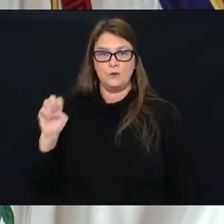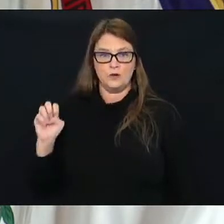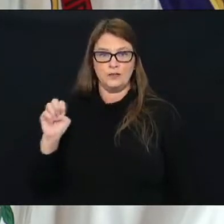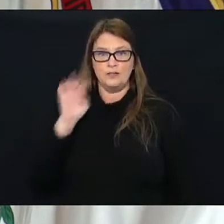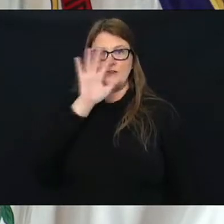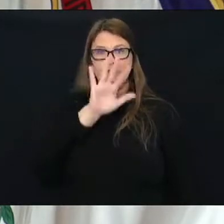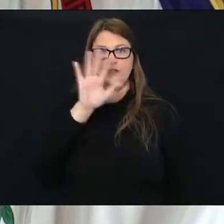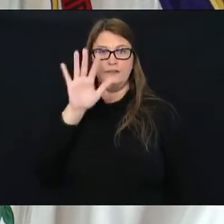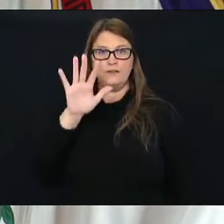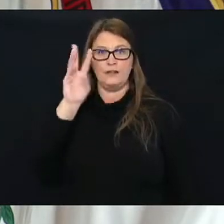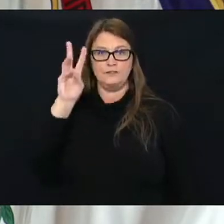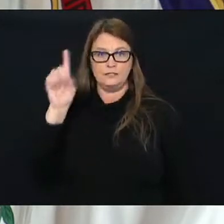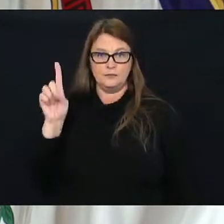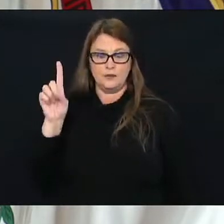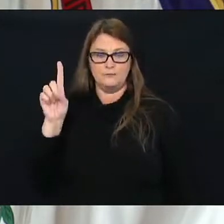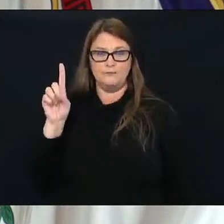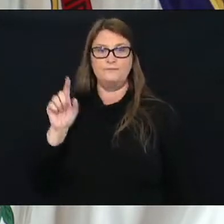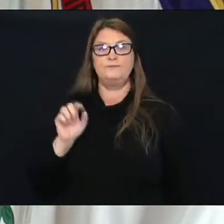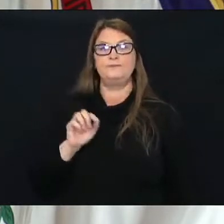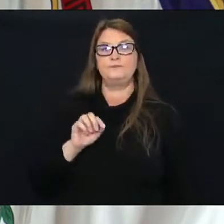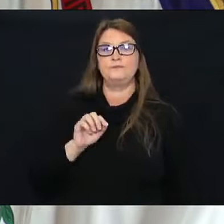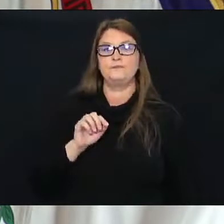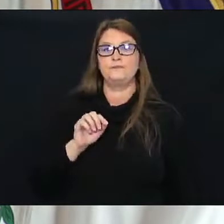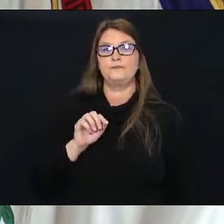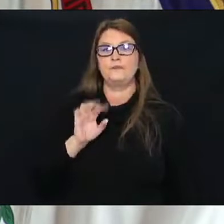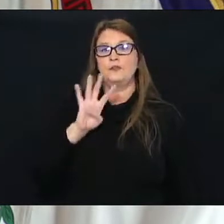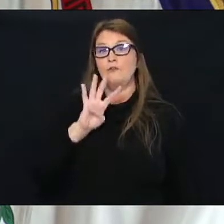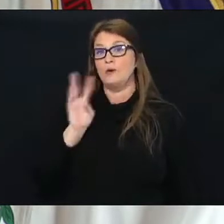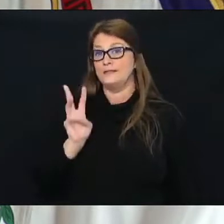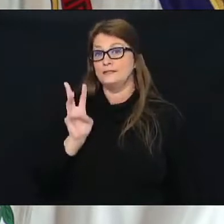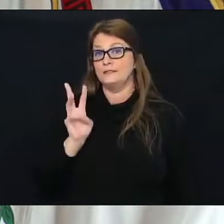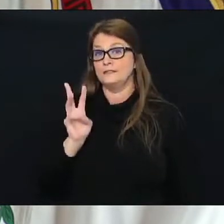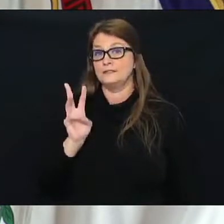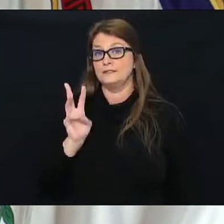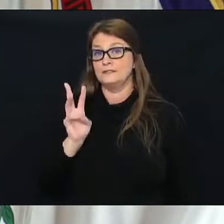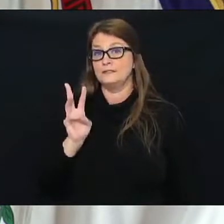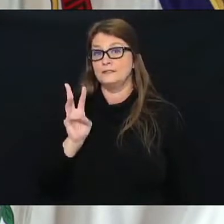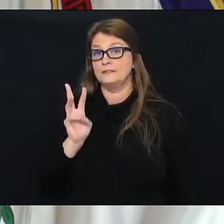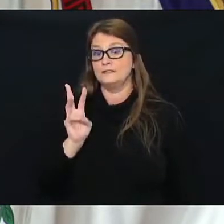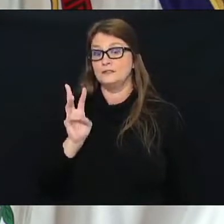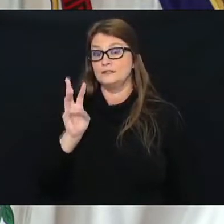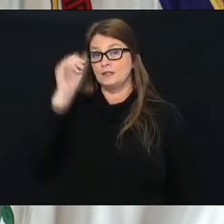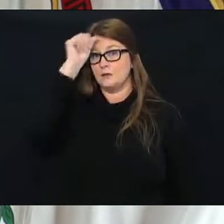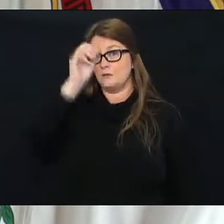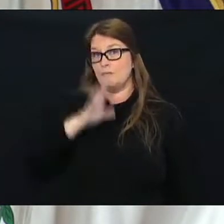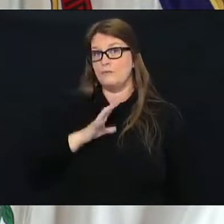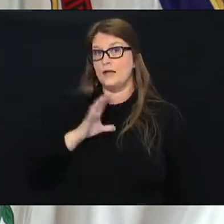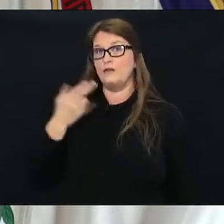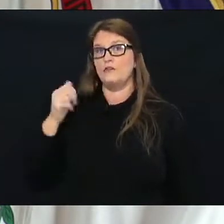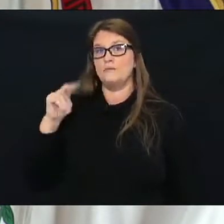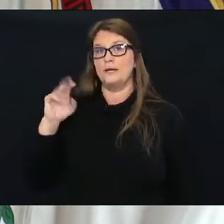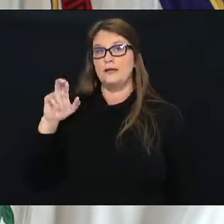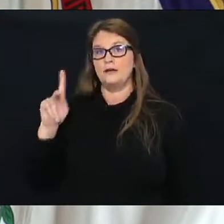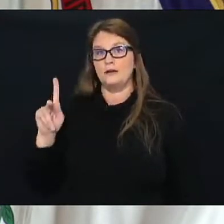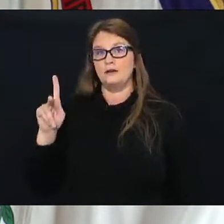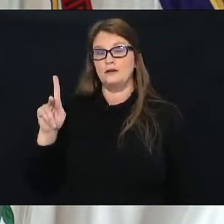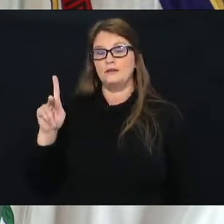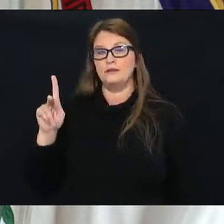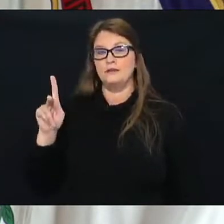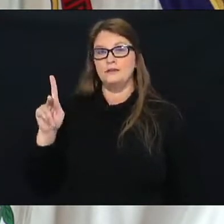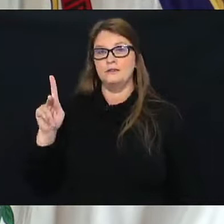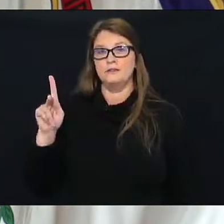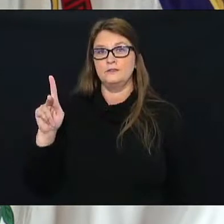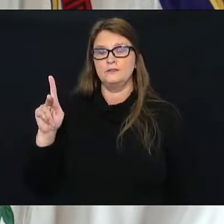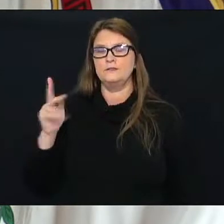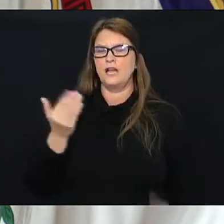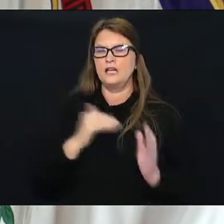The 5,561st death, a 46-year-old male from Hancock County.